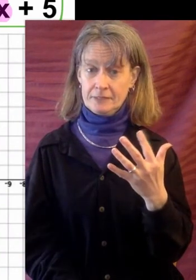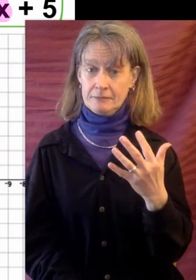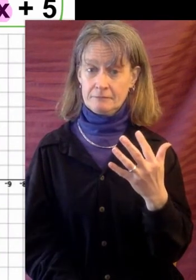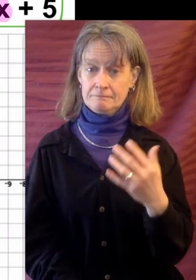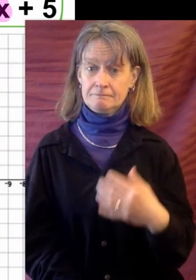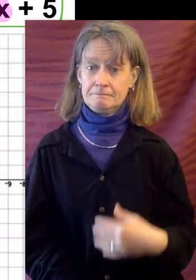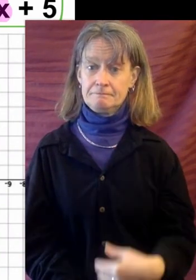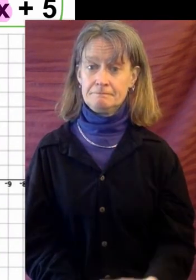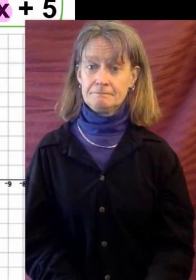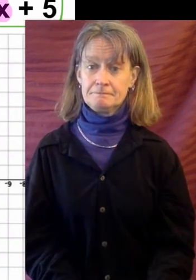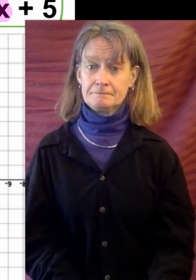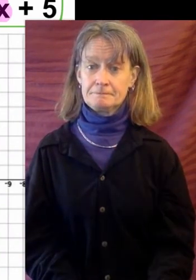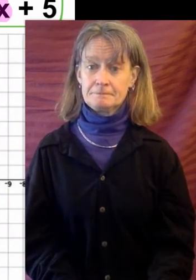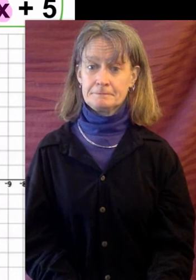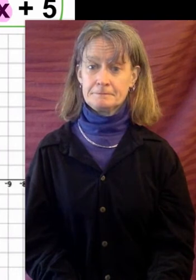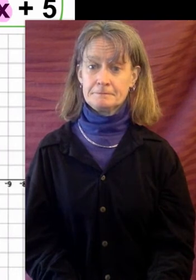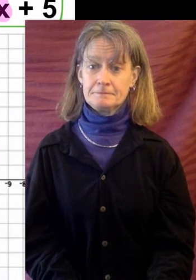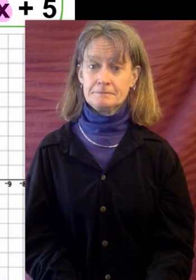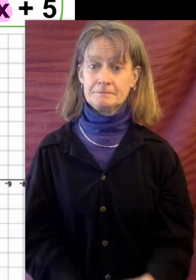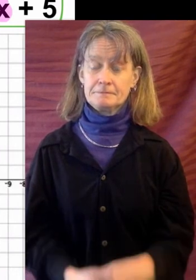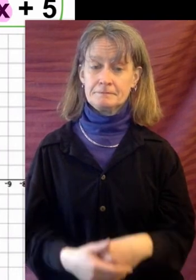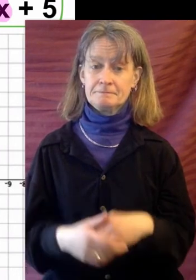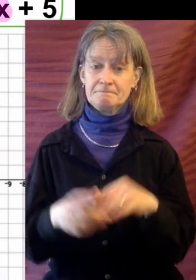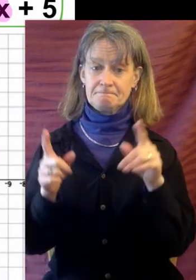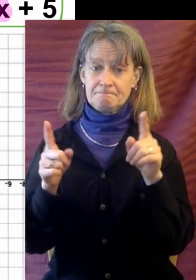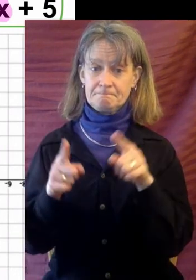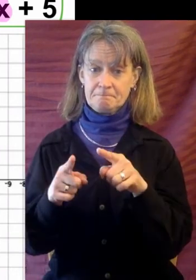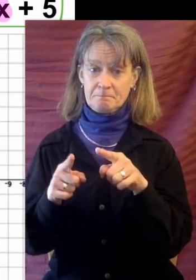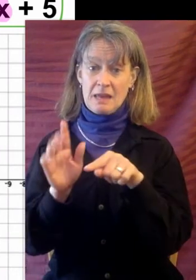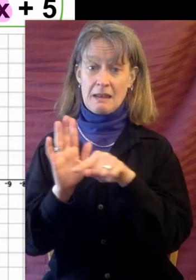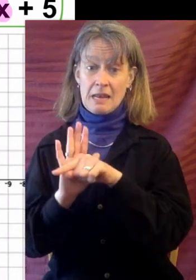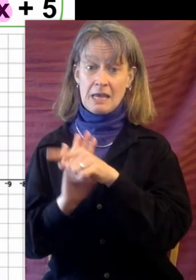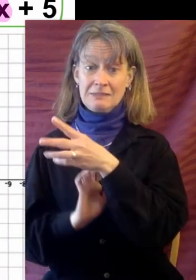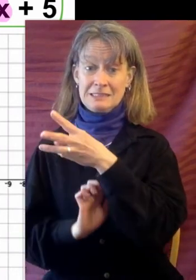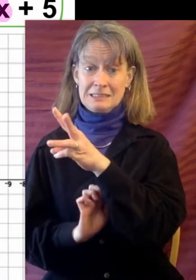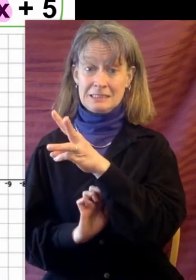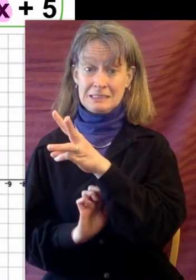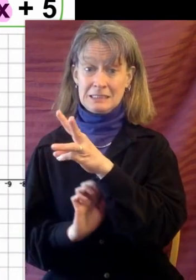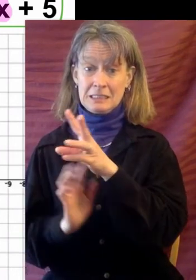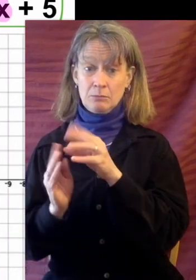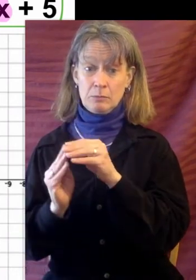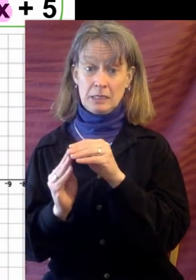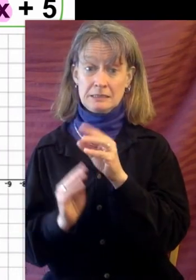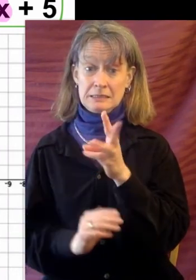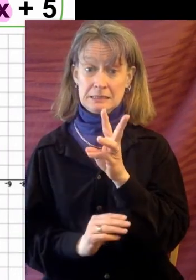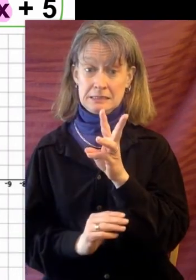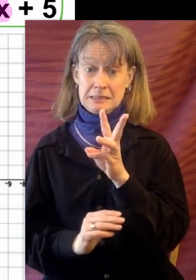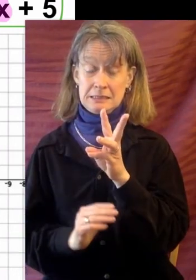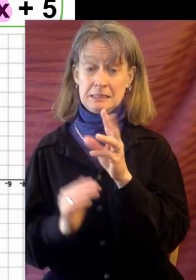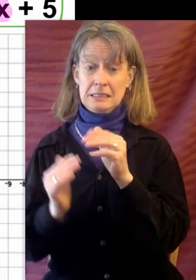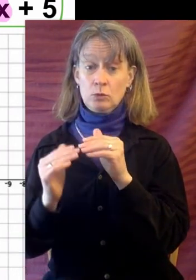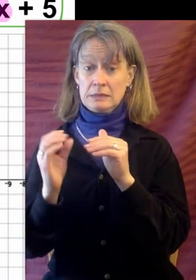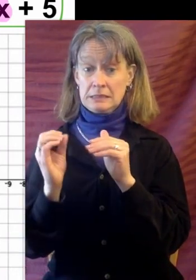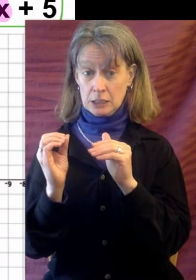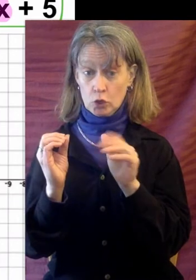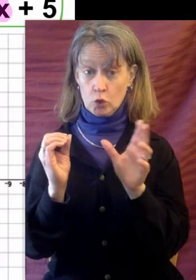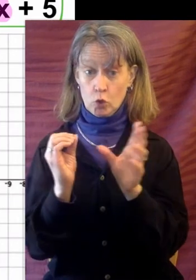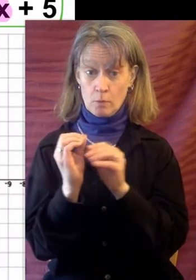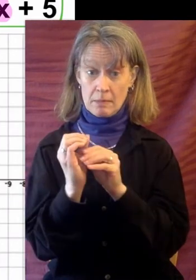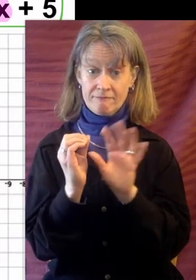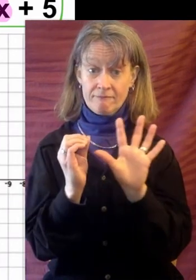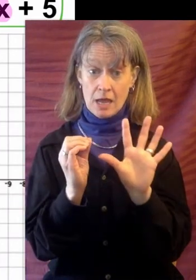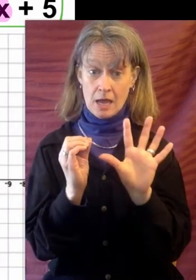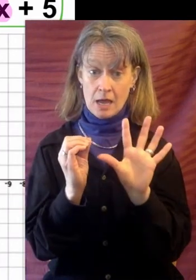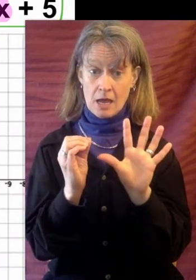Negative 16 plus 16 is 0 plus 5 is 5.